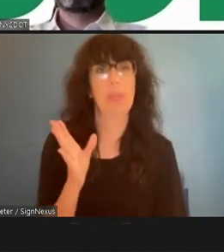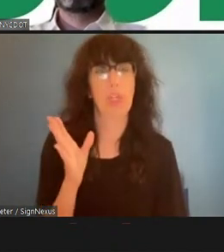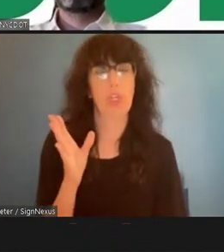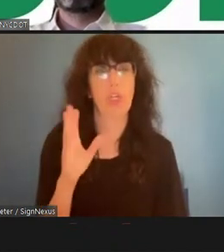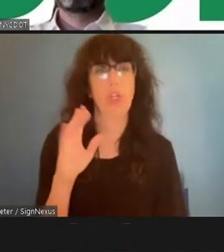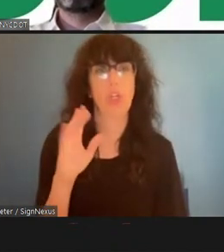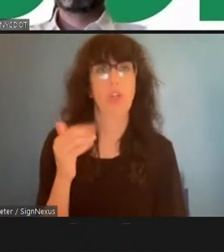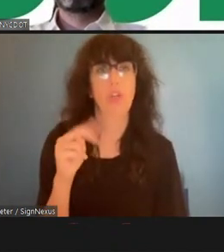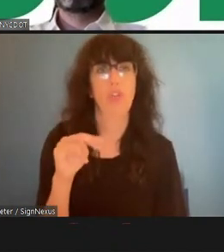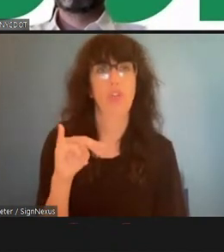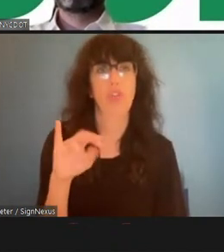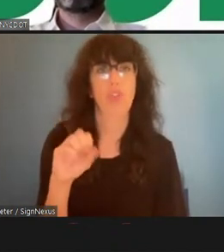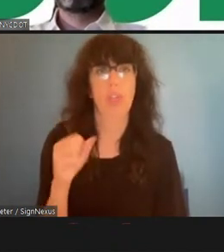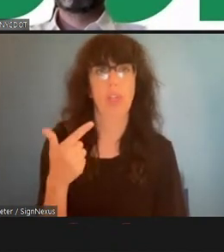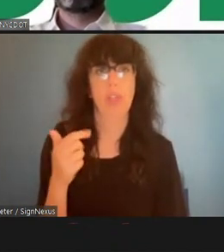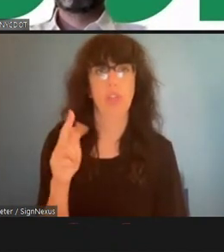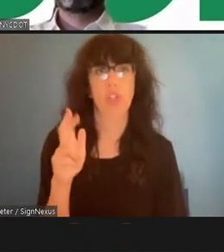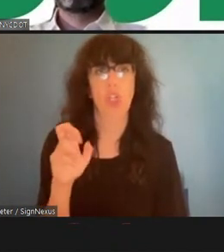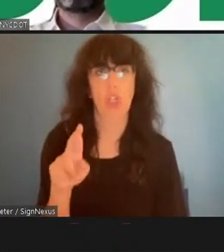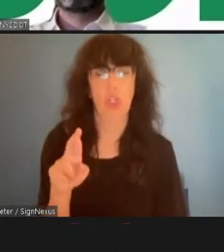janice gardner